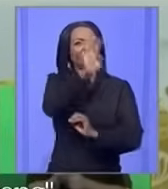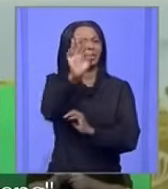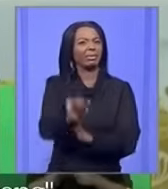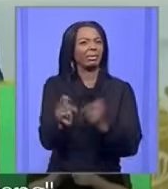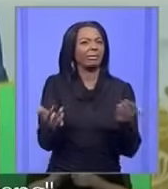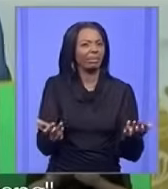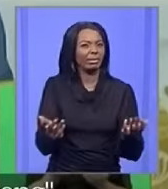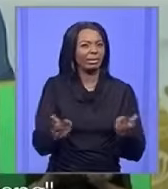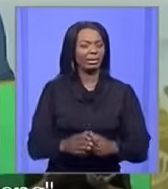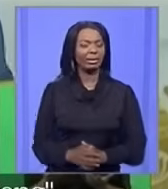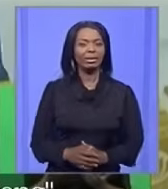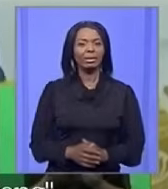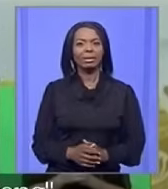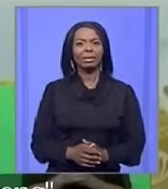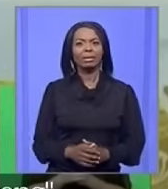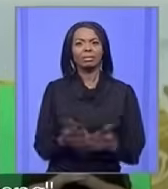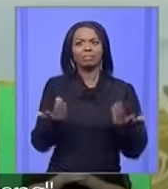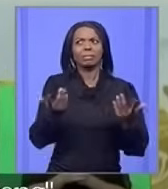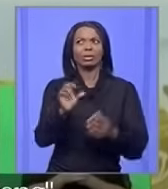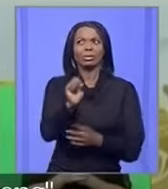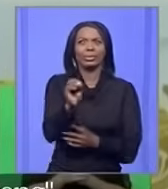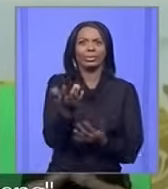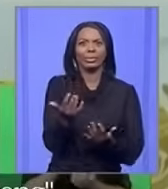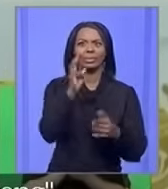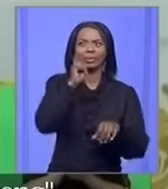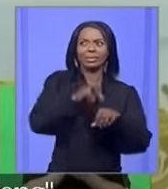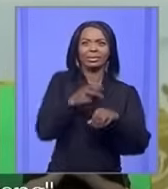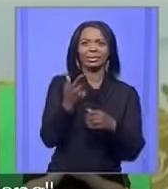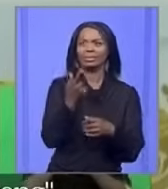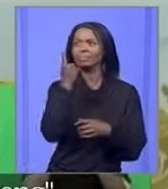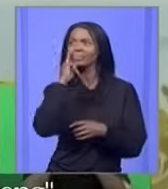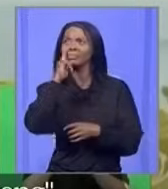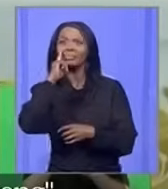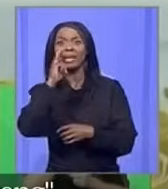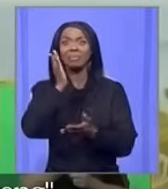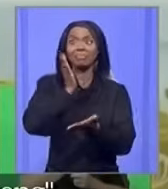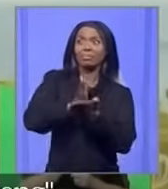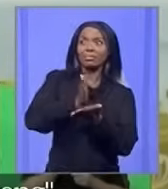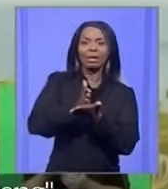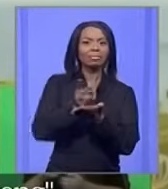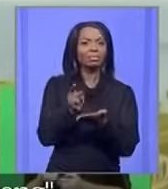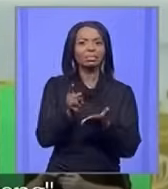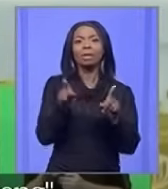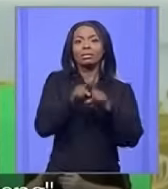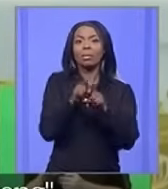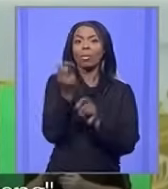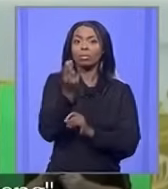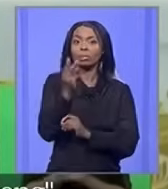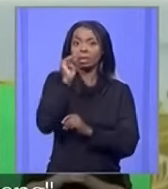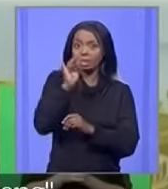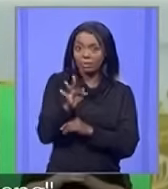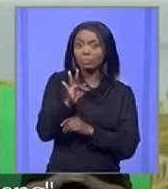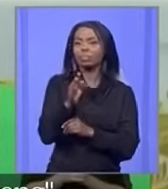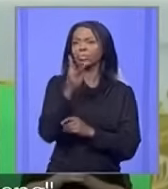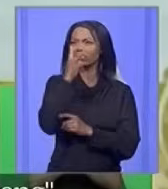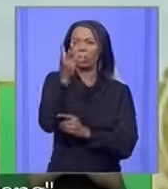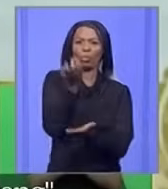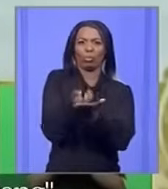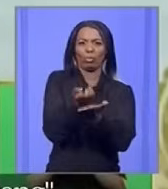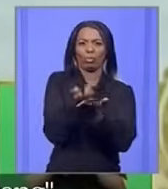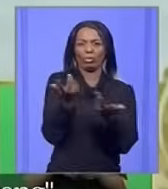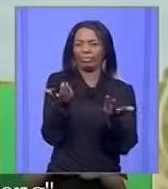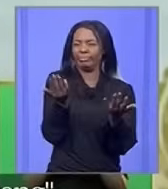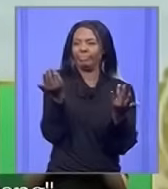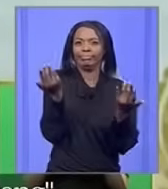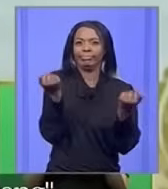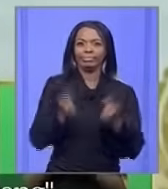Africa? And therefore we must go and look at the real facts. And if we go and look at the economy...